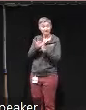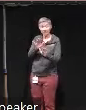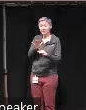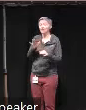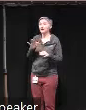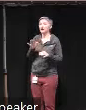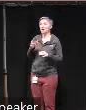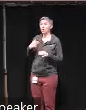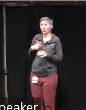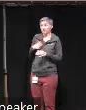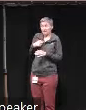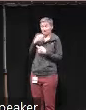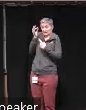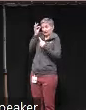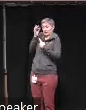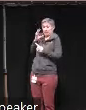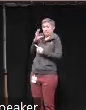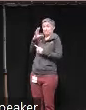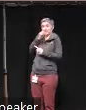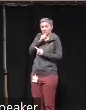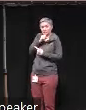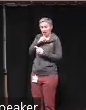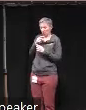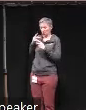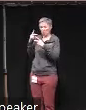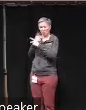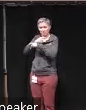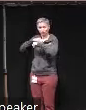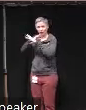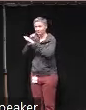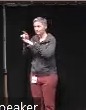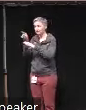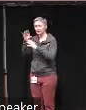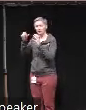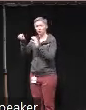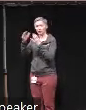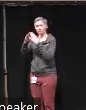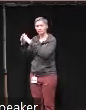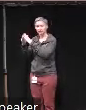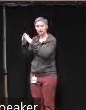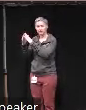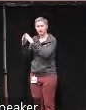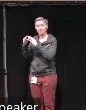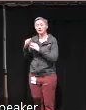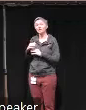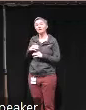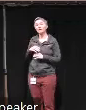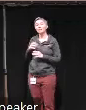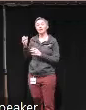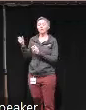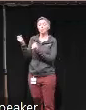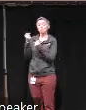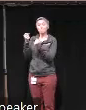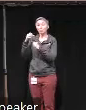even worse crises that many other communities has faced. Our mobile crisis services